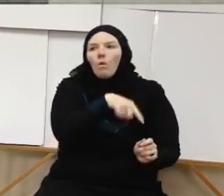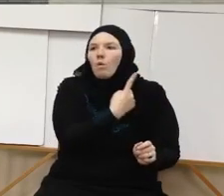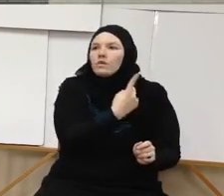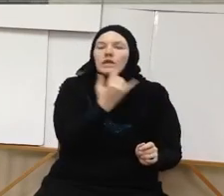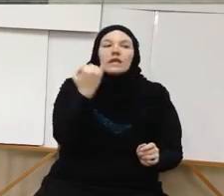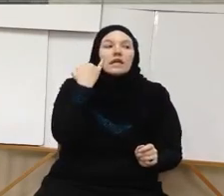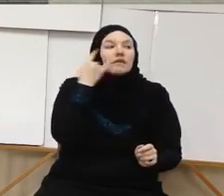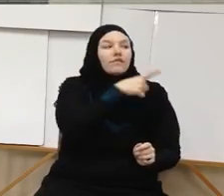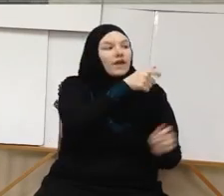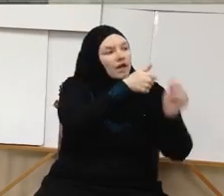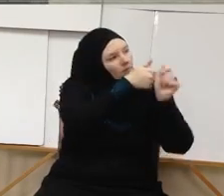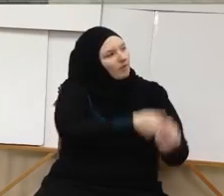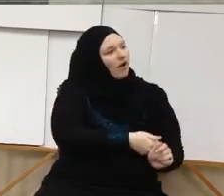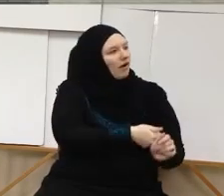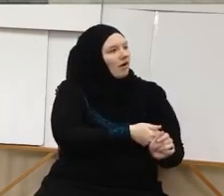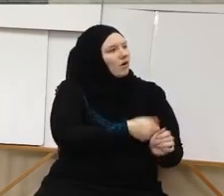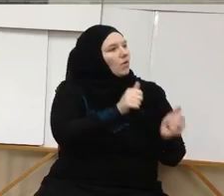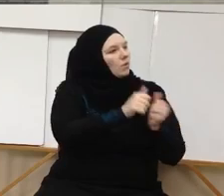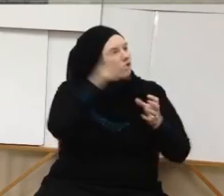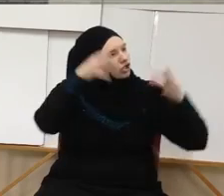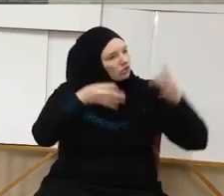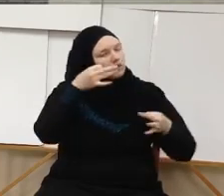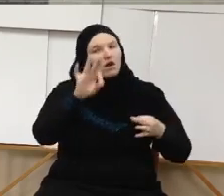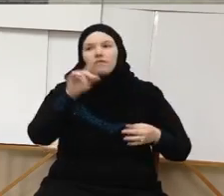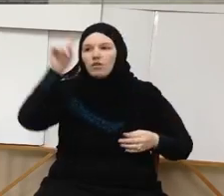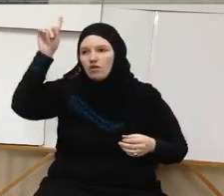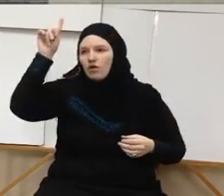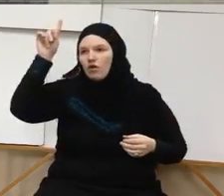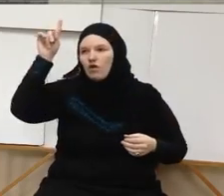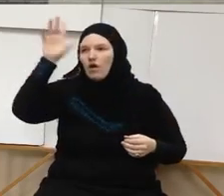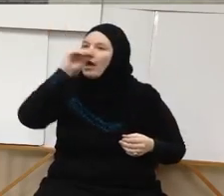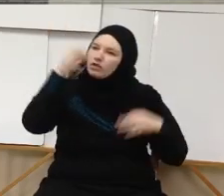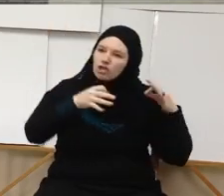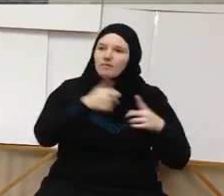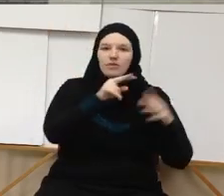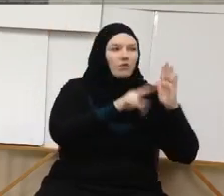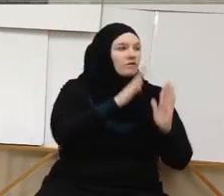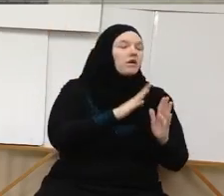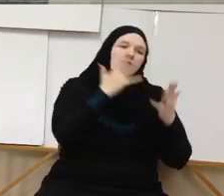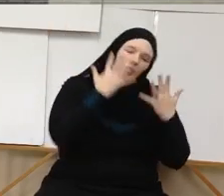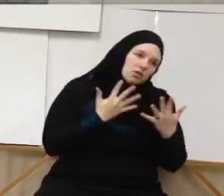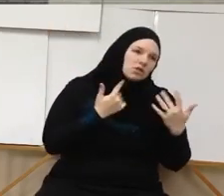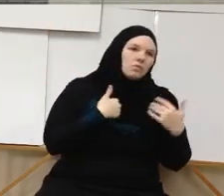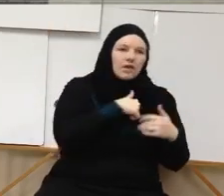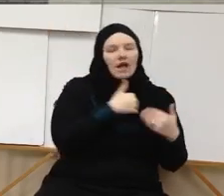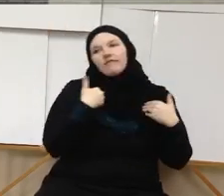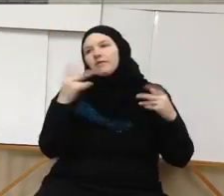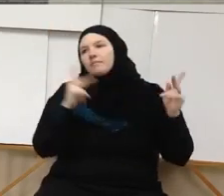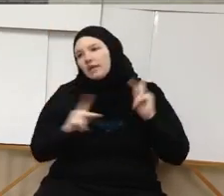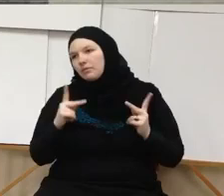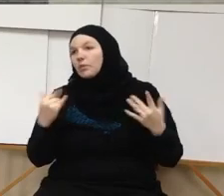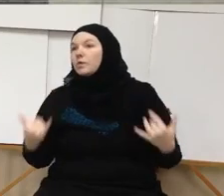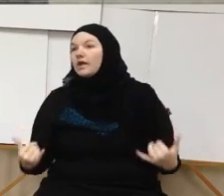comply with the judgment of Allah and the judgment of His Prophet. Unfortunately, we have people